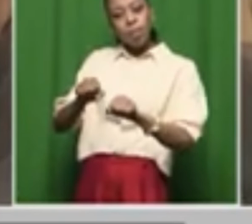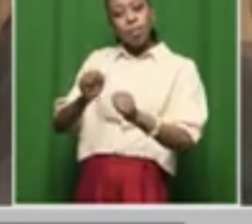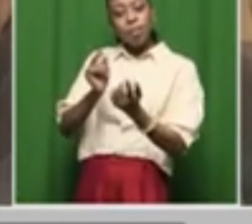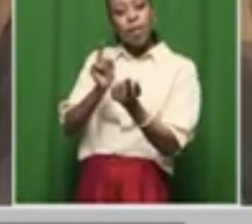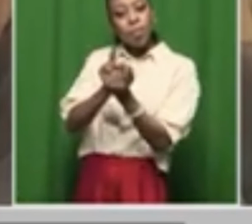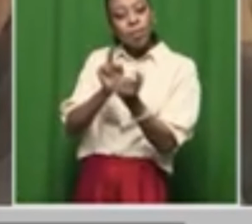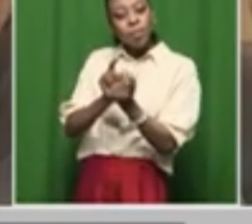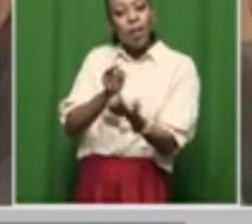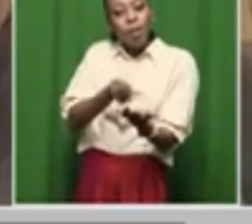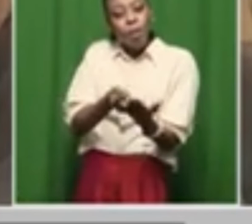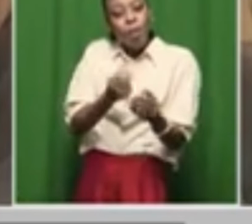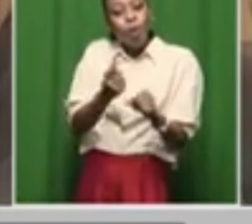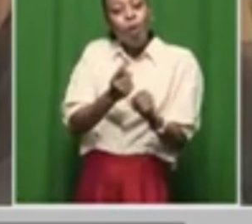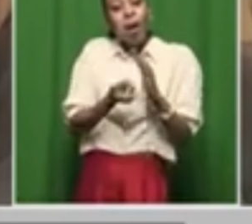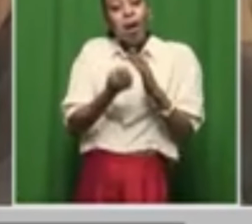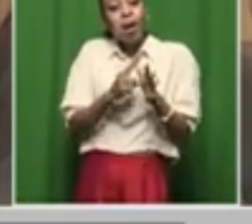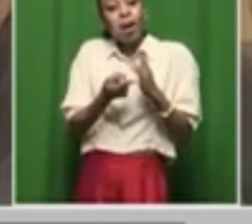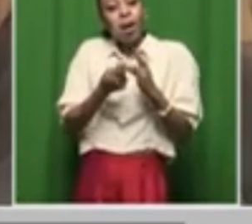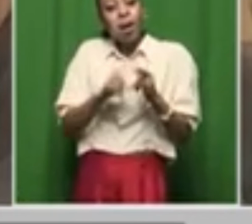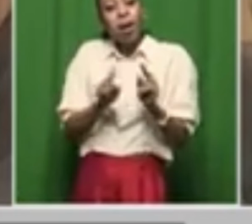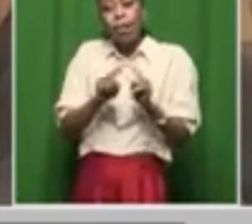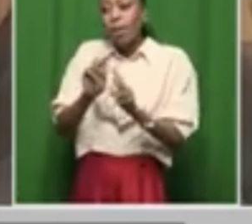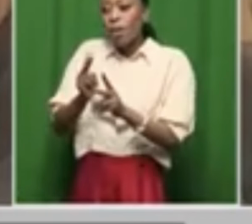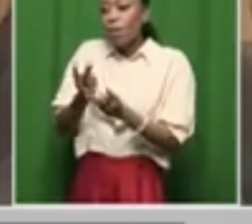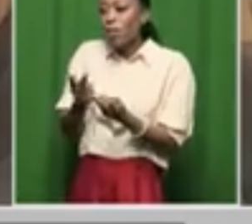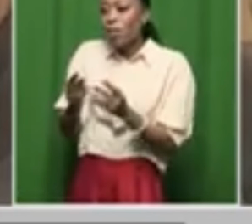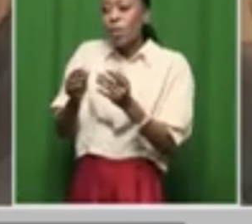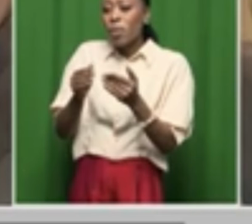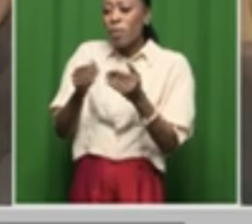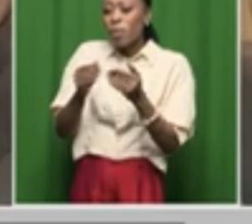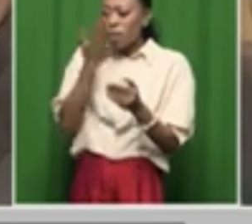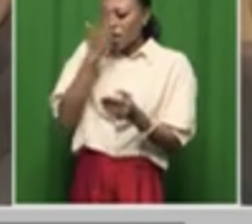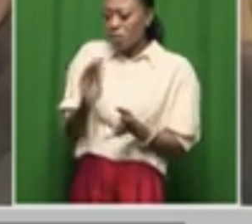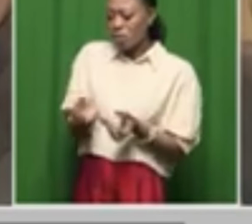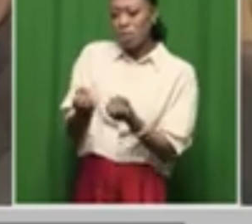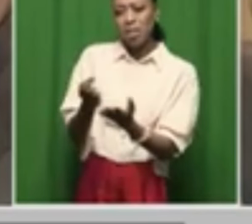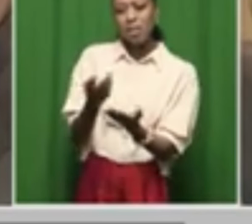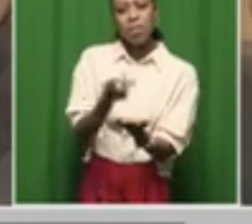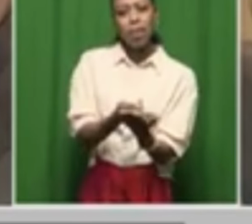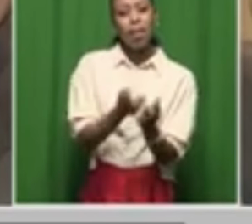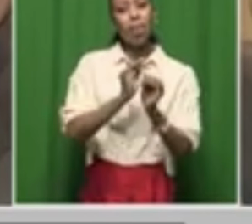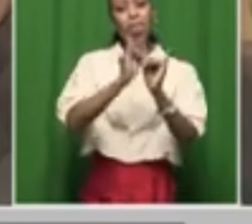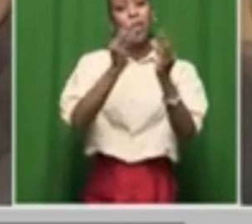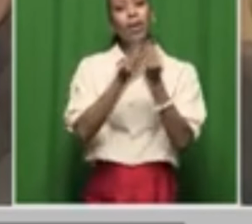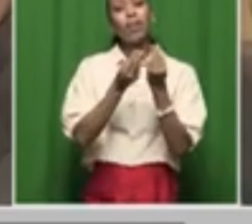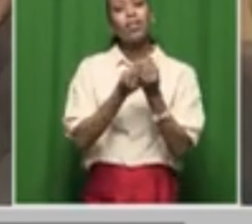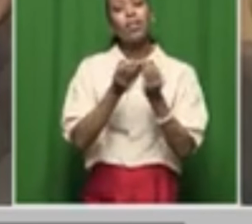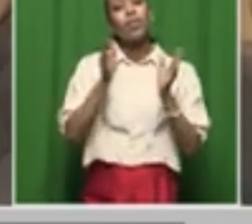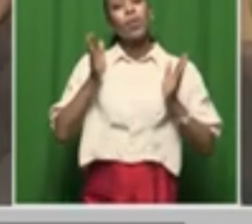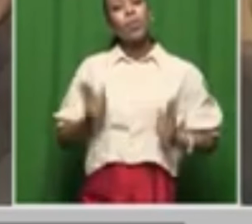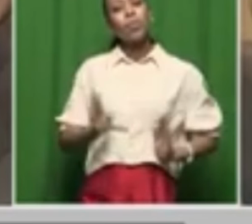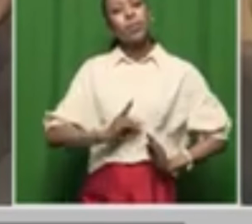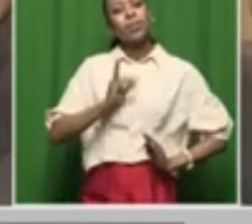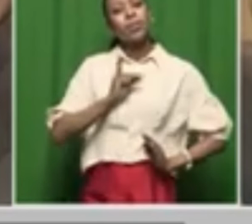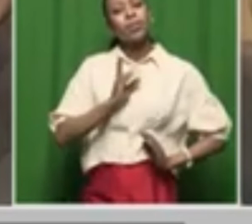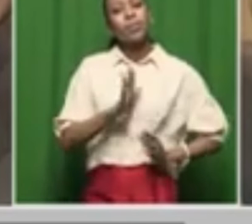patients all day long. And when you are not treated well, this is the worst thing for human dignity.